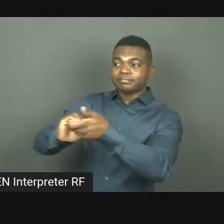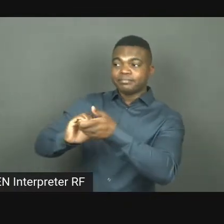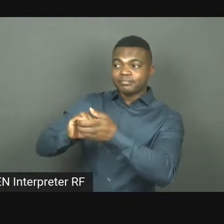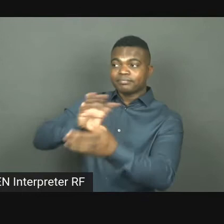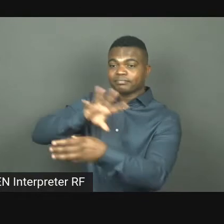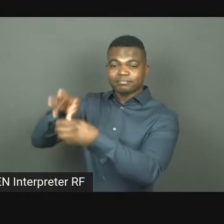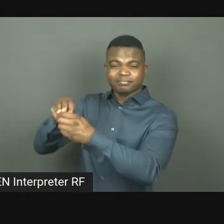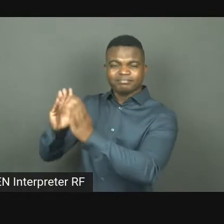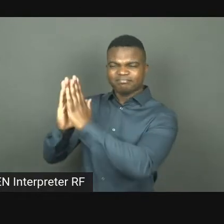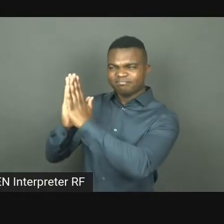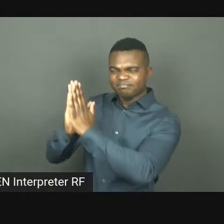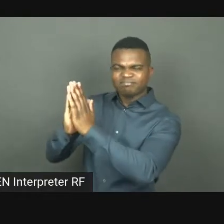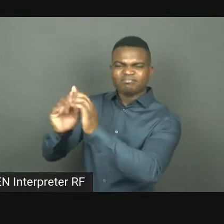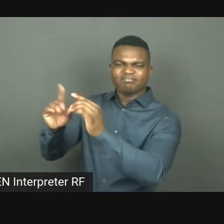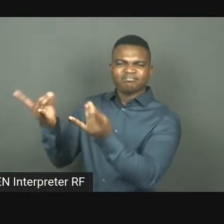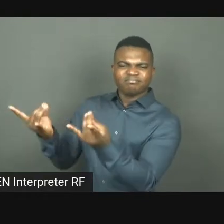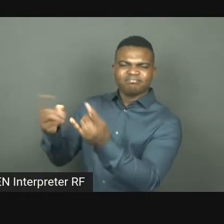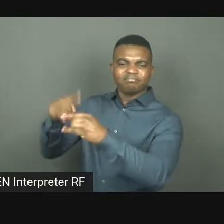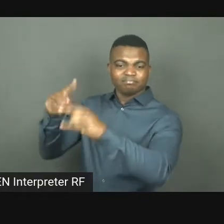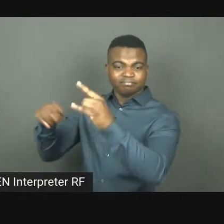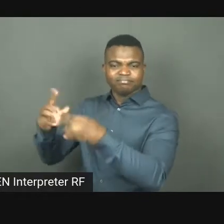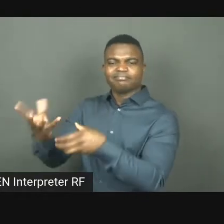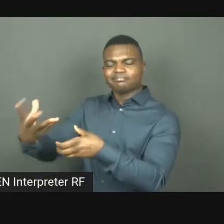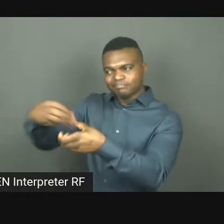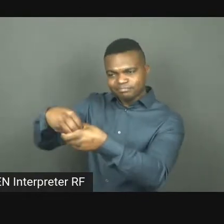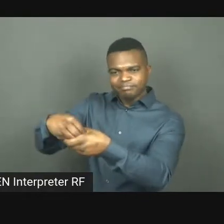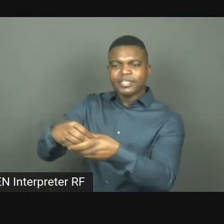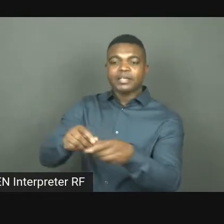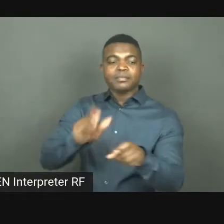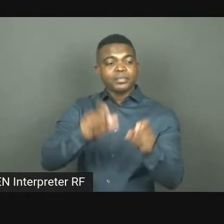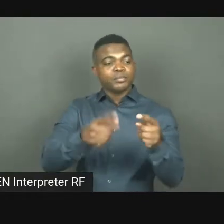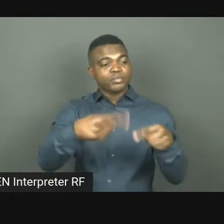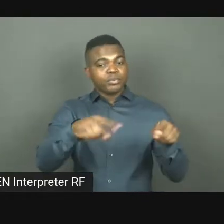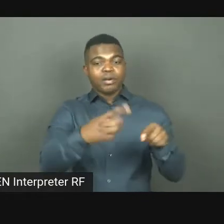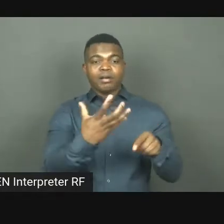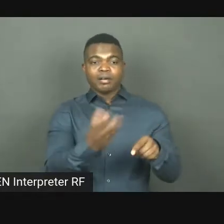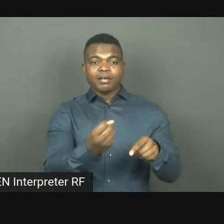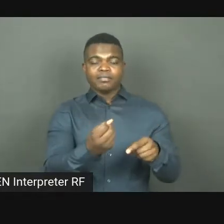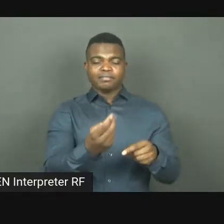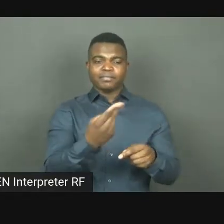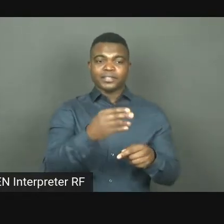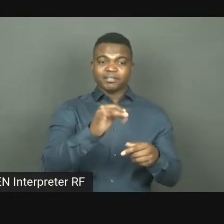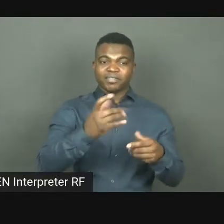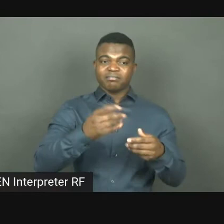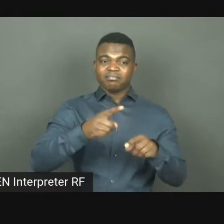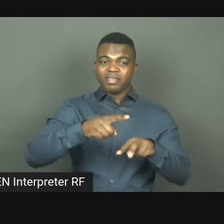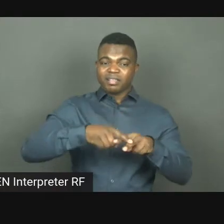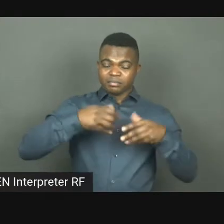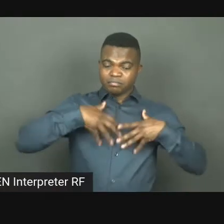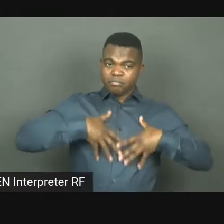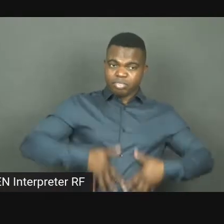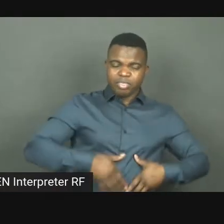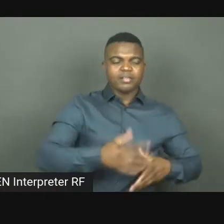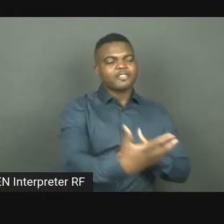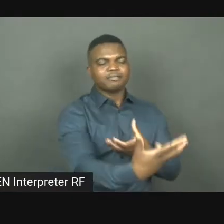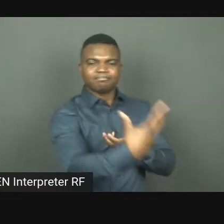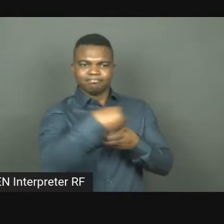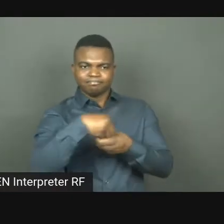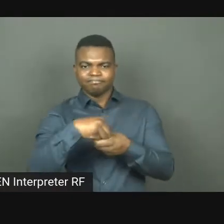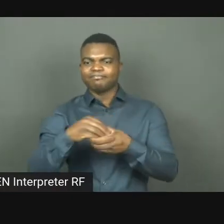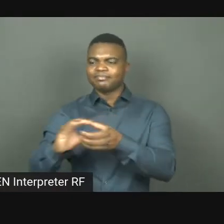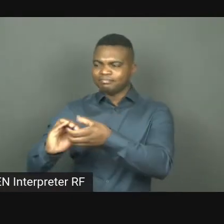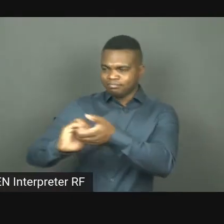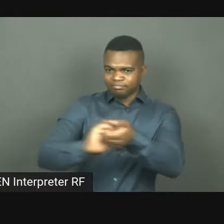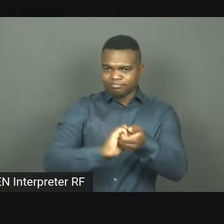has a preferential option for the poor. But that phrase isn't completely accurate in reflecting